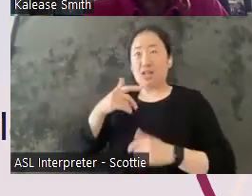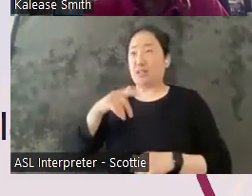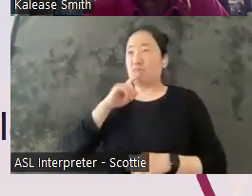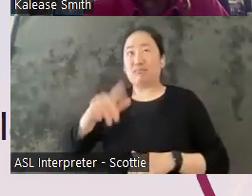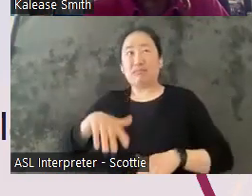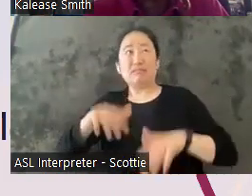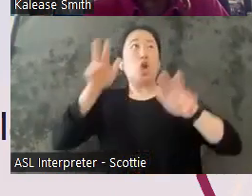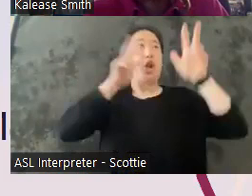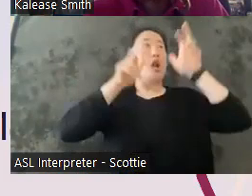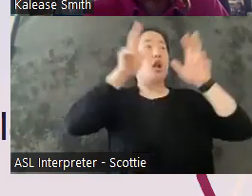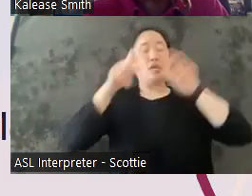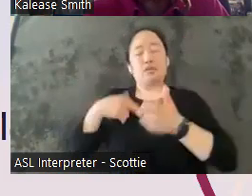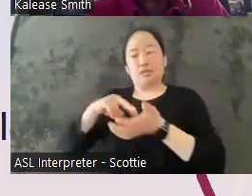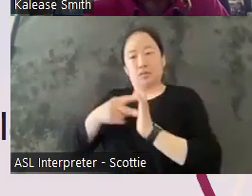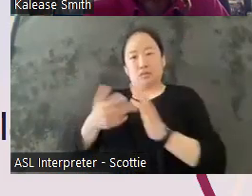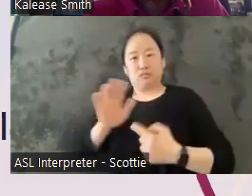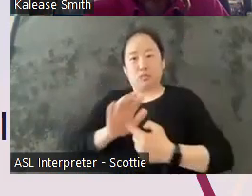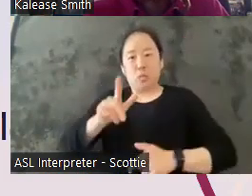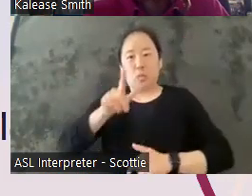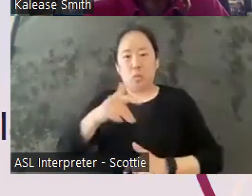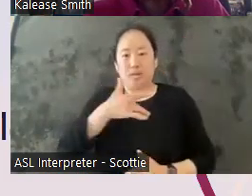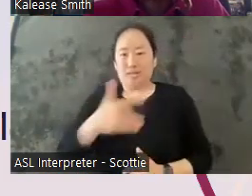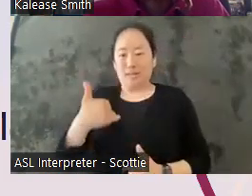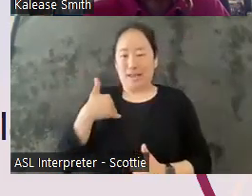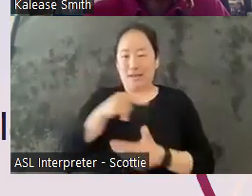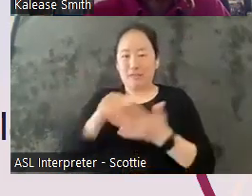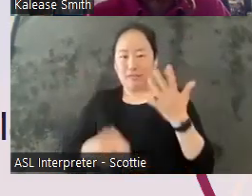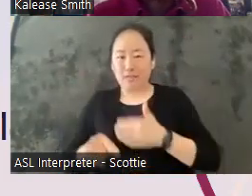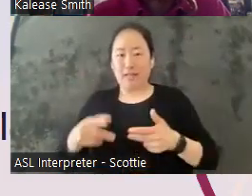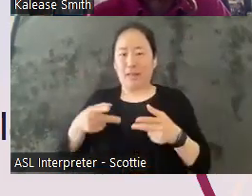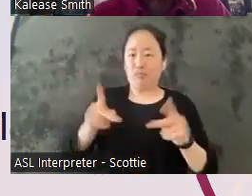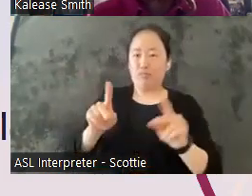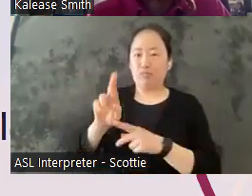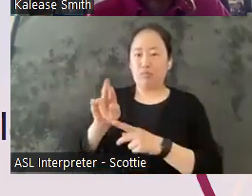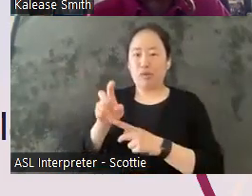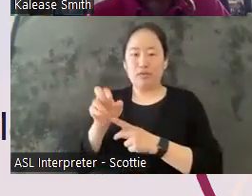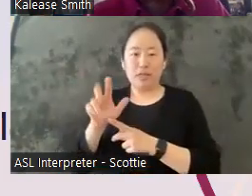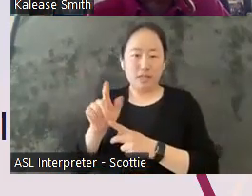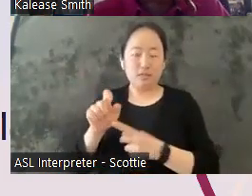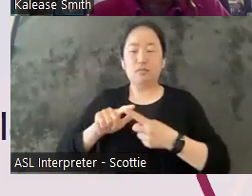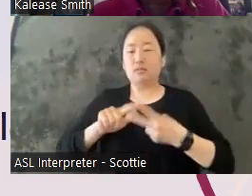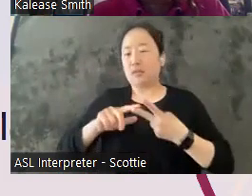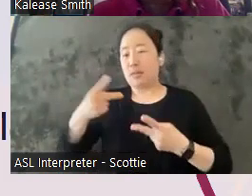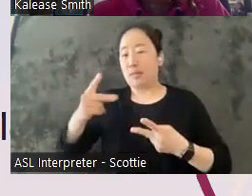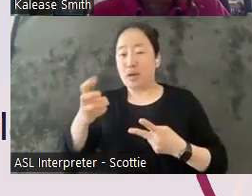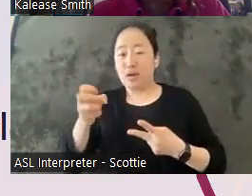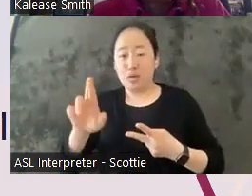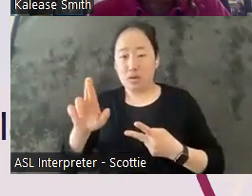of interactions with folks. And certainly people who have that power and privilege more often will